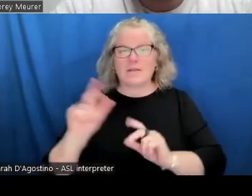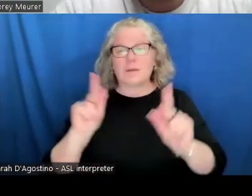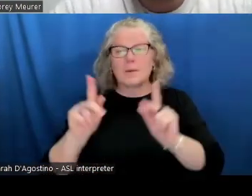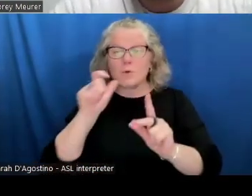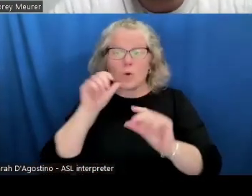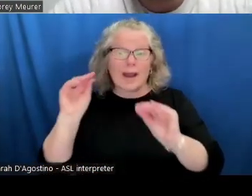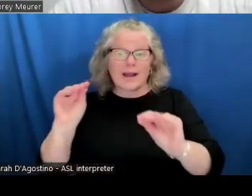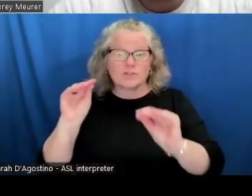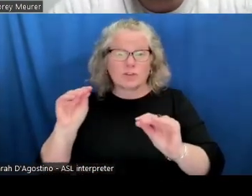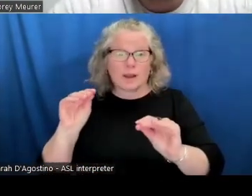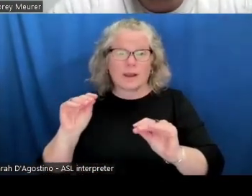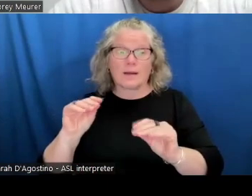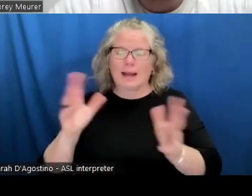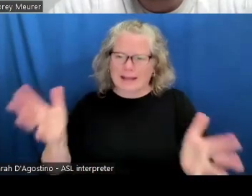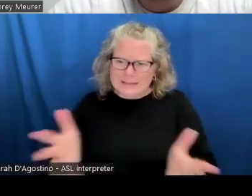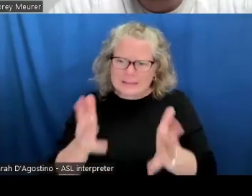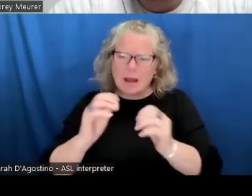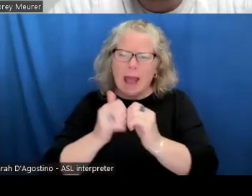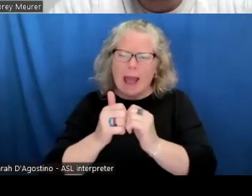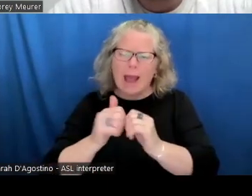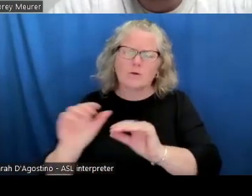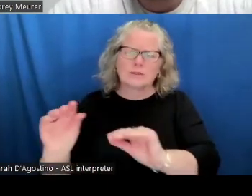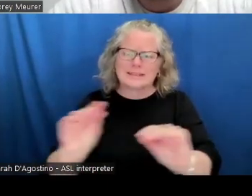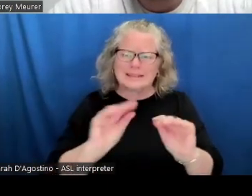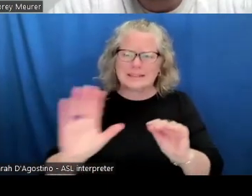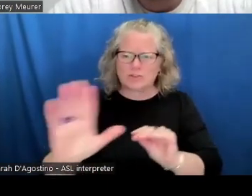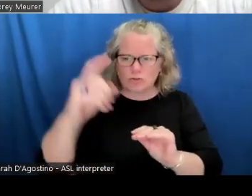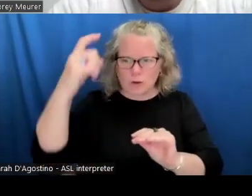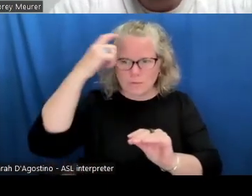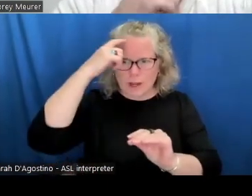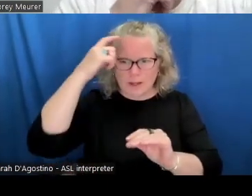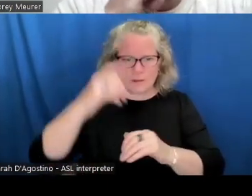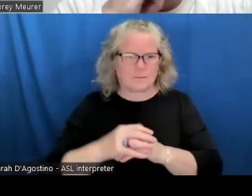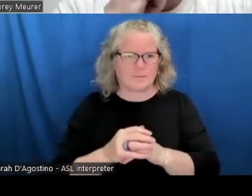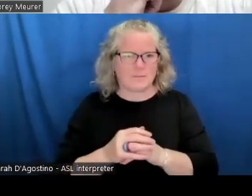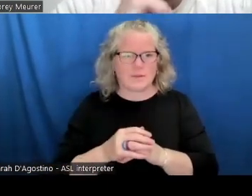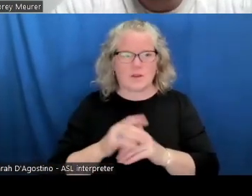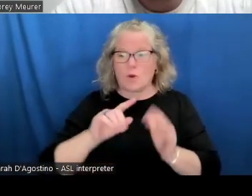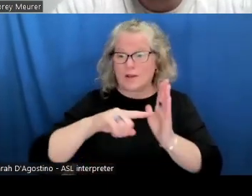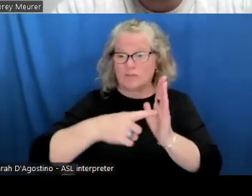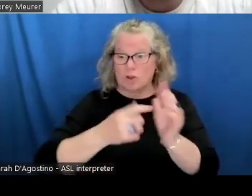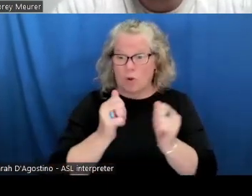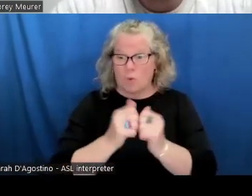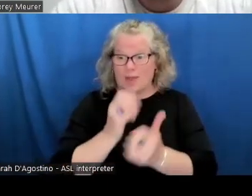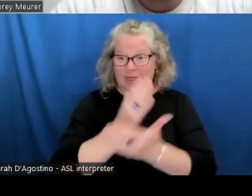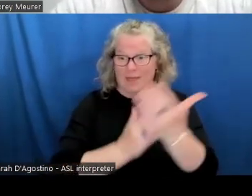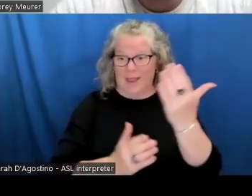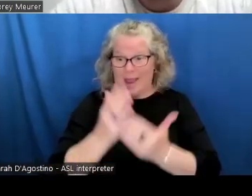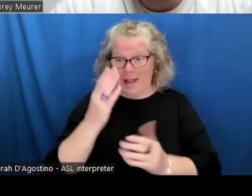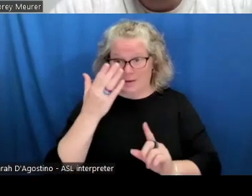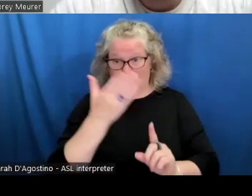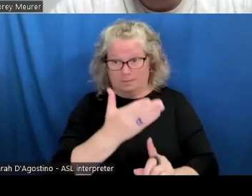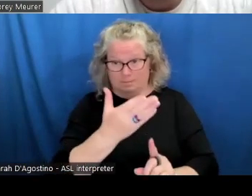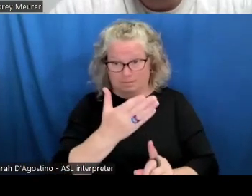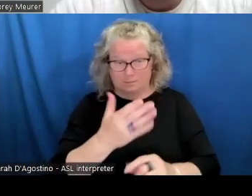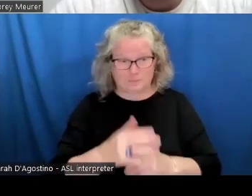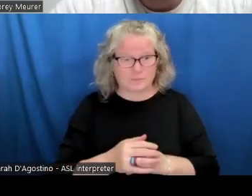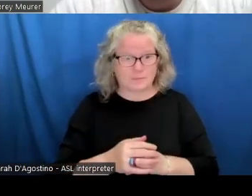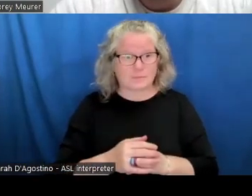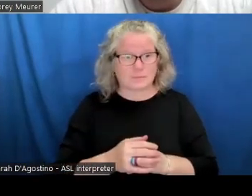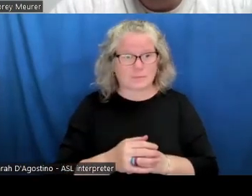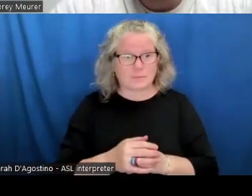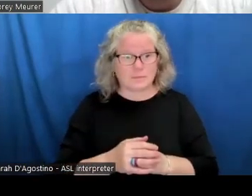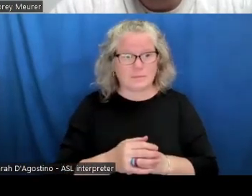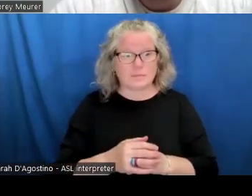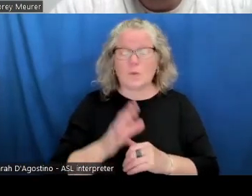brain. So when I explain this to teenagers, I start with the hand model, okay? And I start by explaining that we're going to talk about the downstairs brain